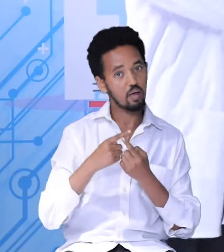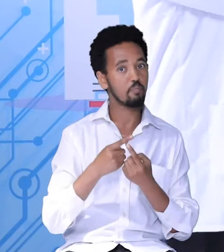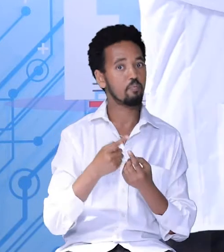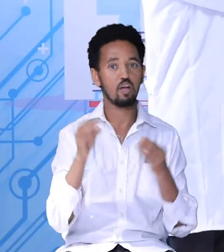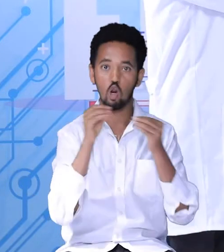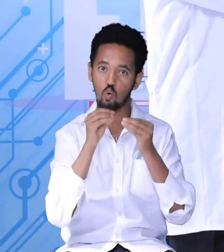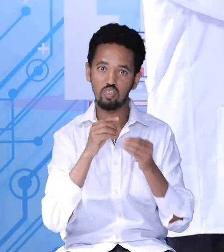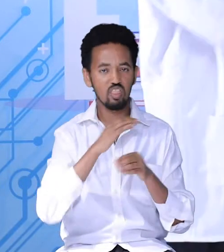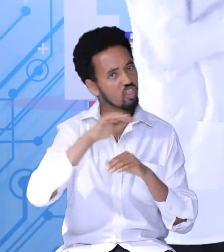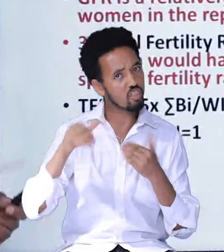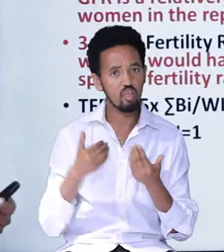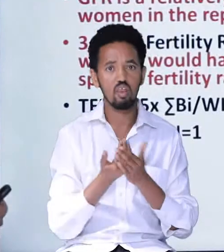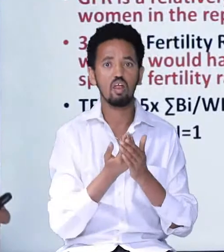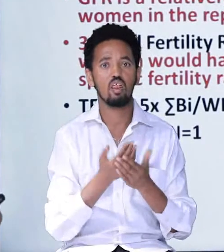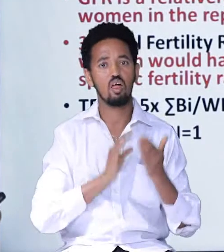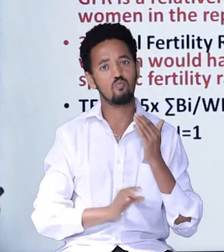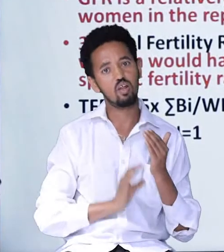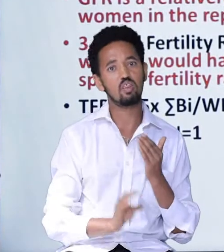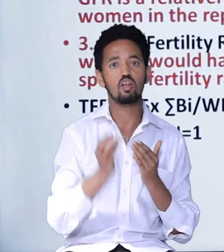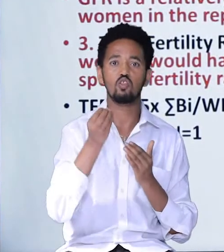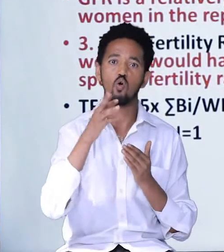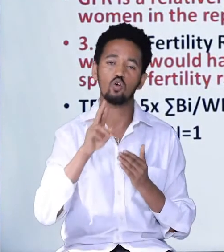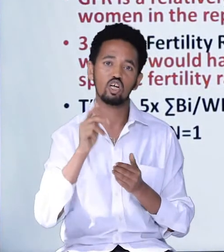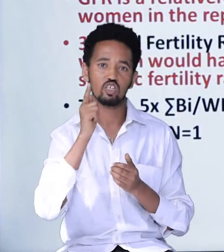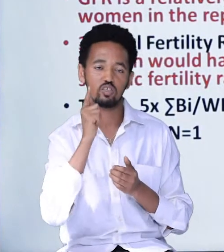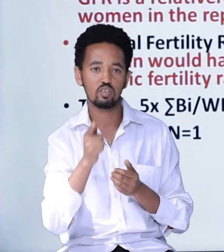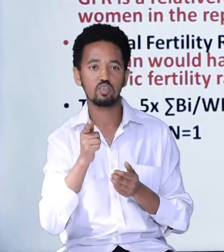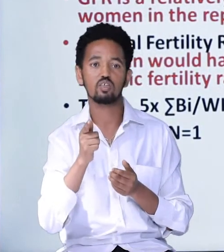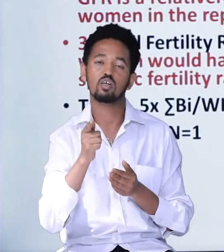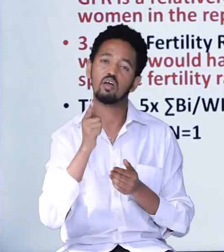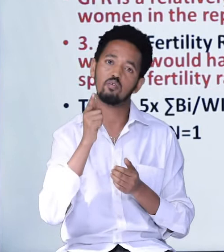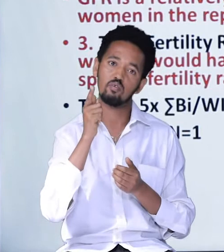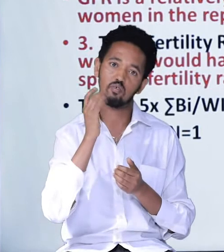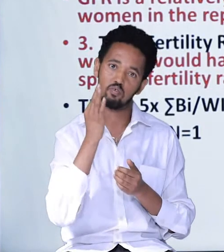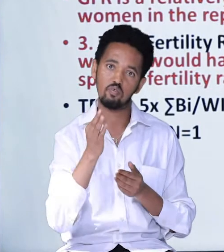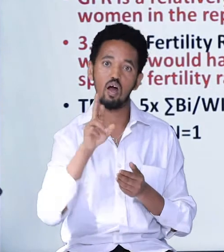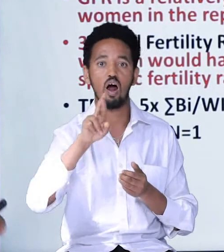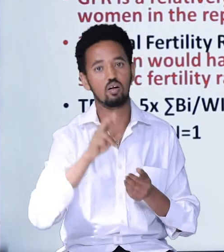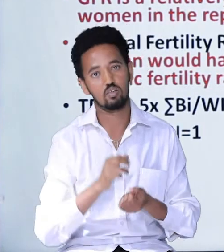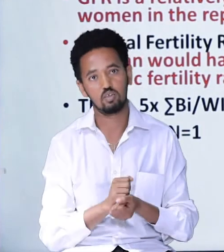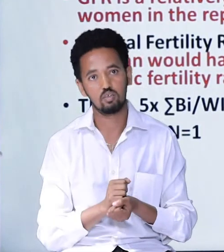using general fertility rate or GFR.